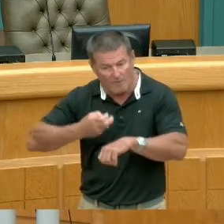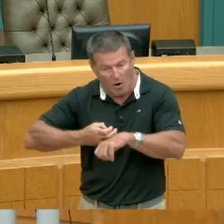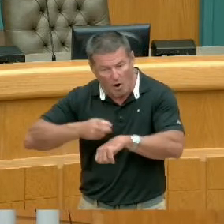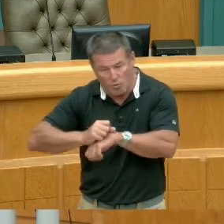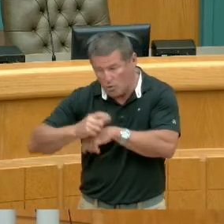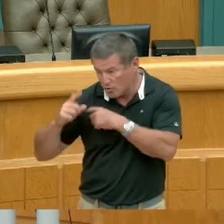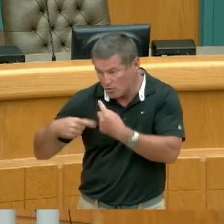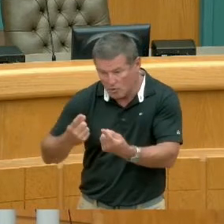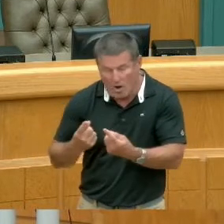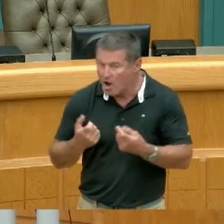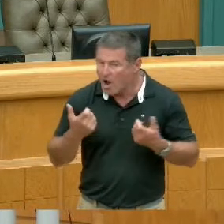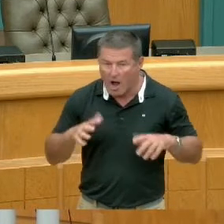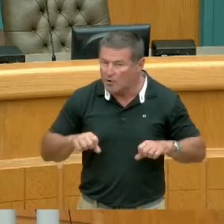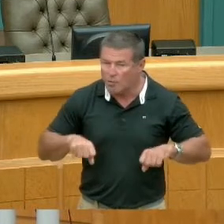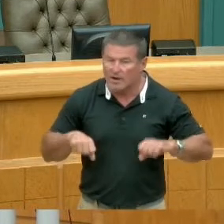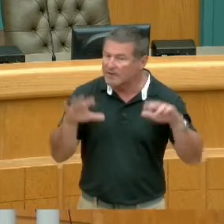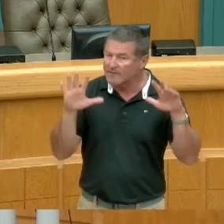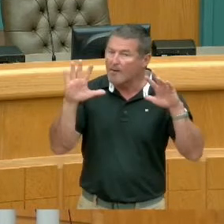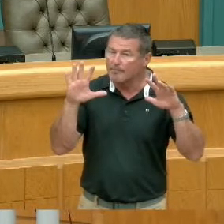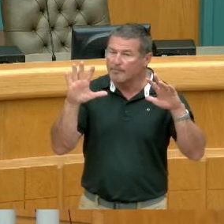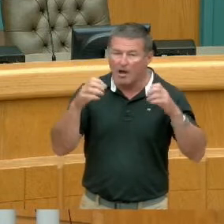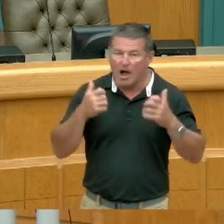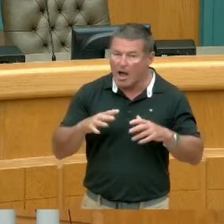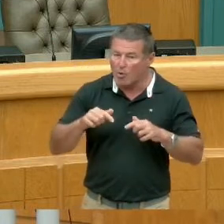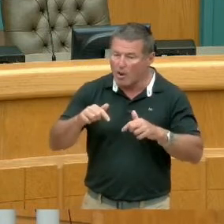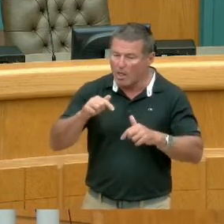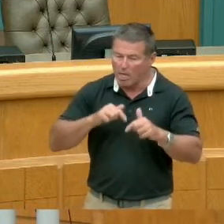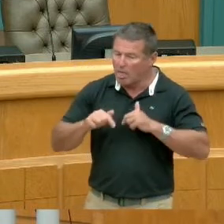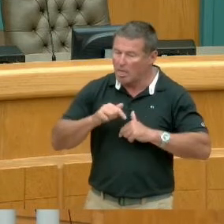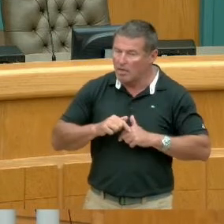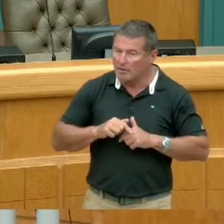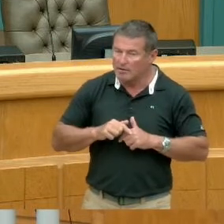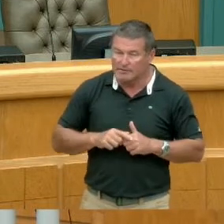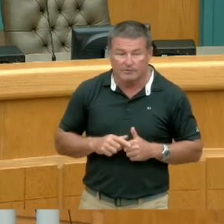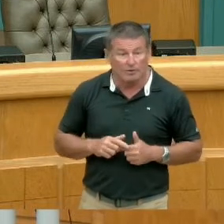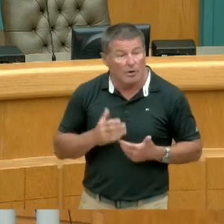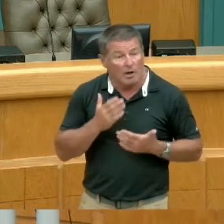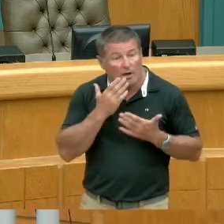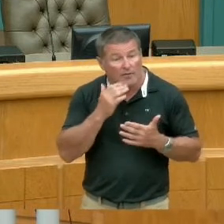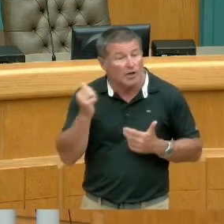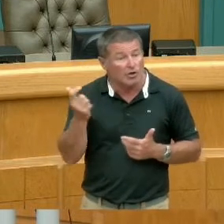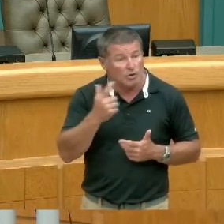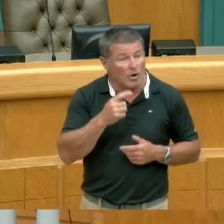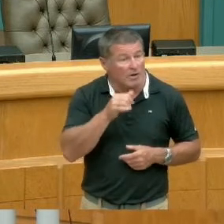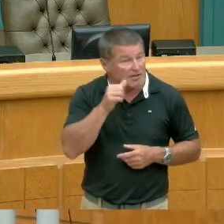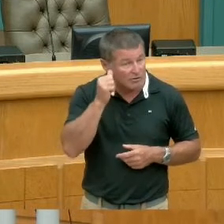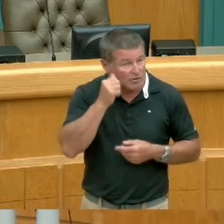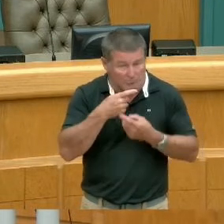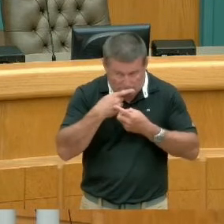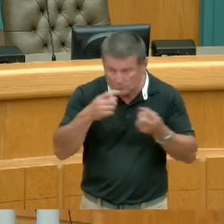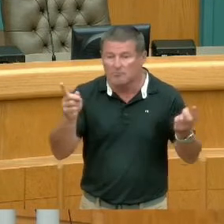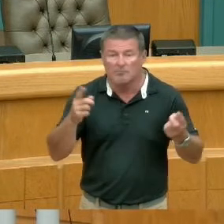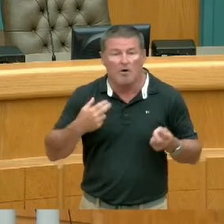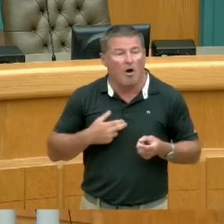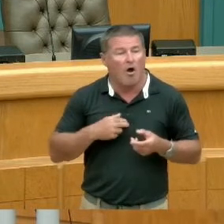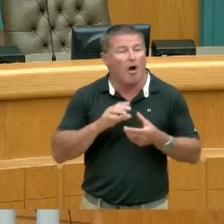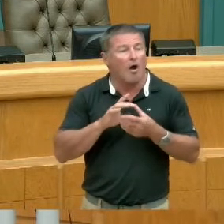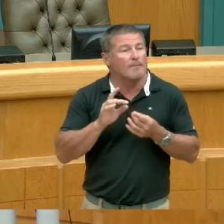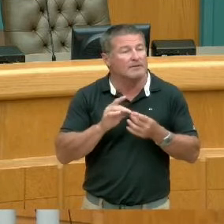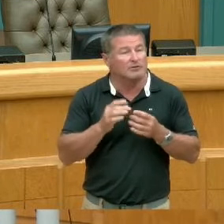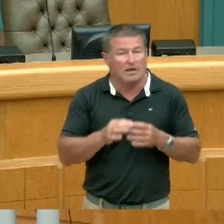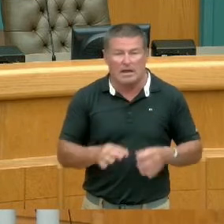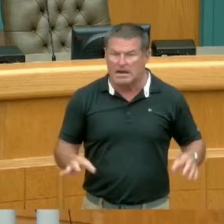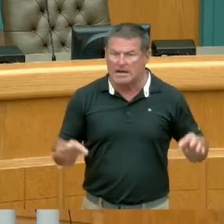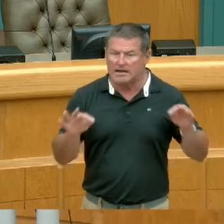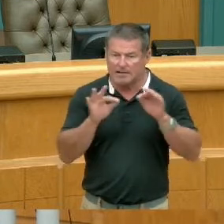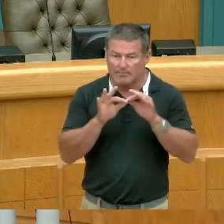thank everybody for being able to spread our message yesterday as far as how important it is